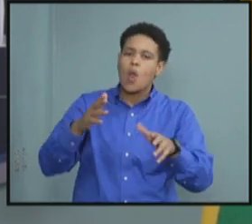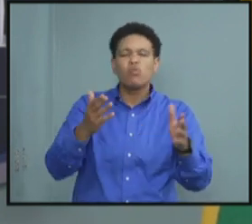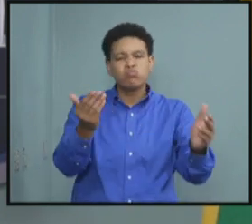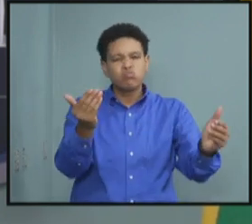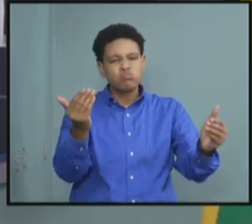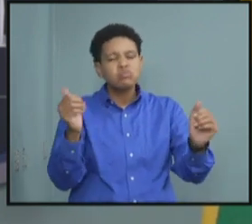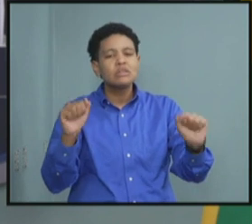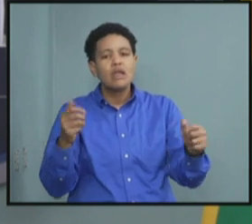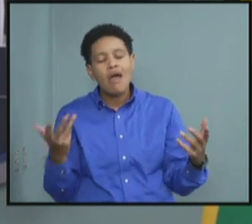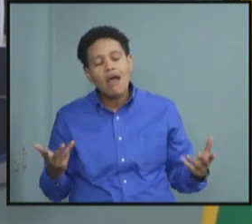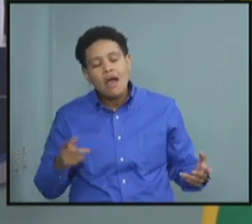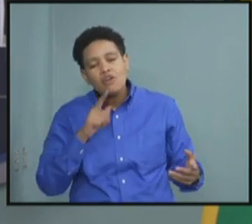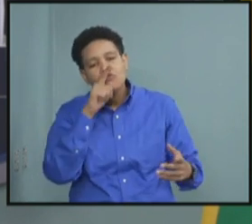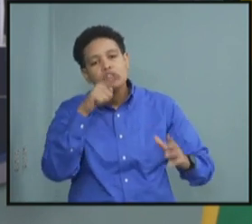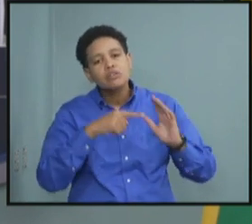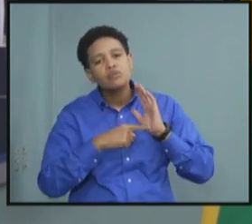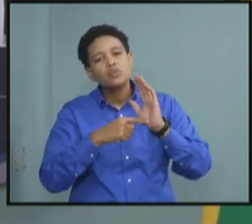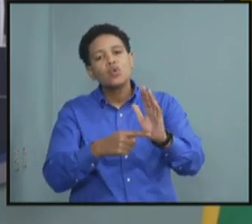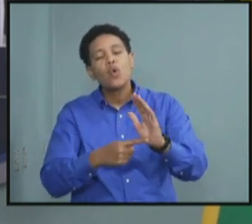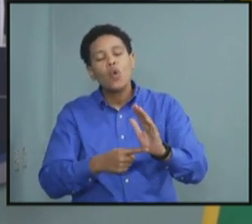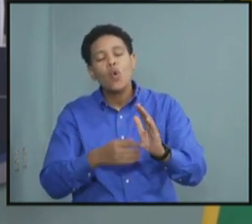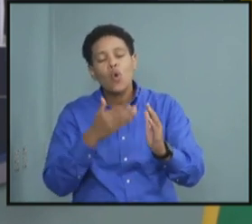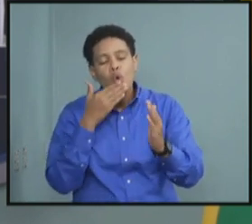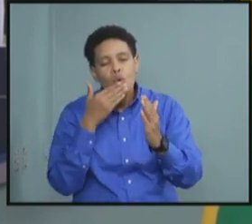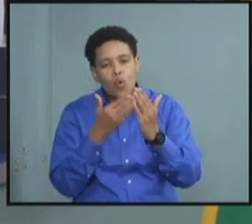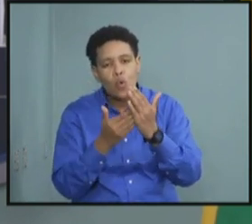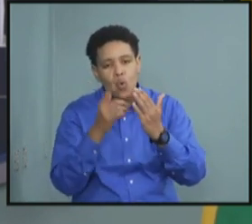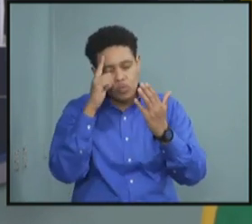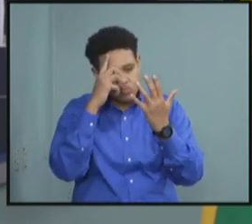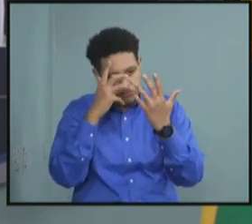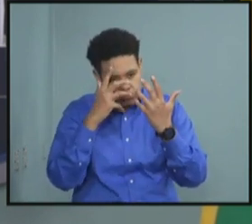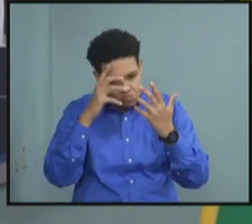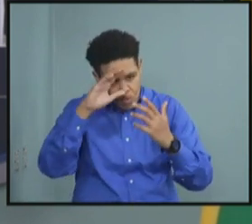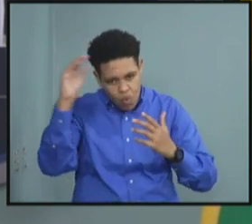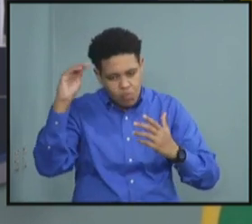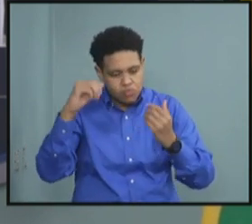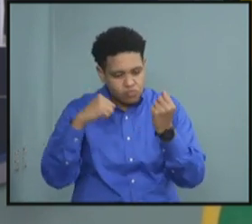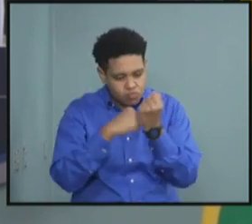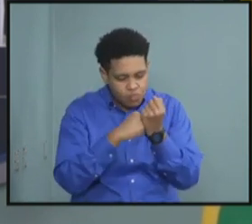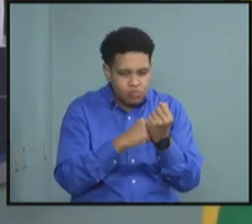available. It is a sign of good corporate citizenship.